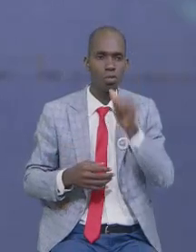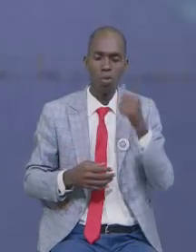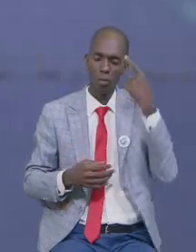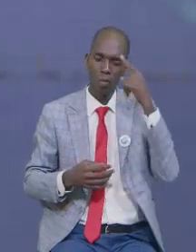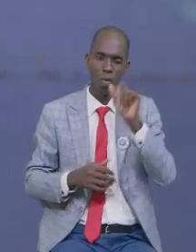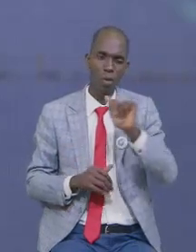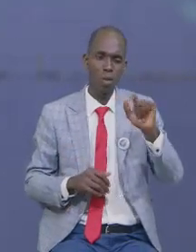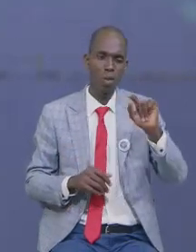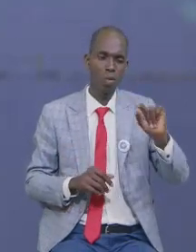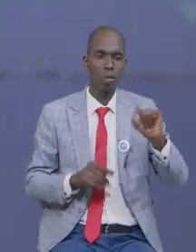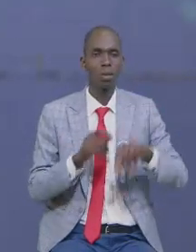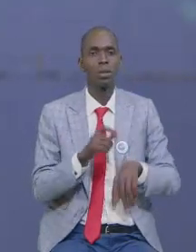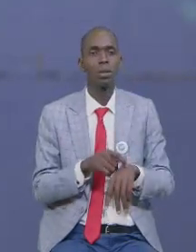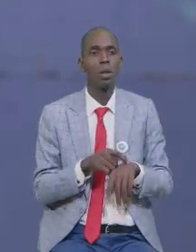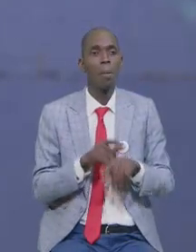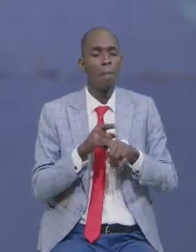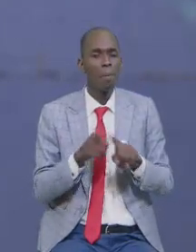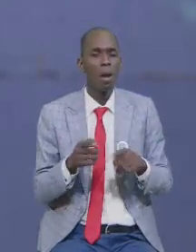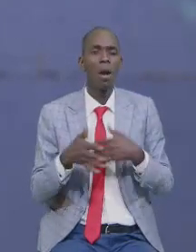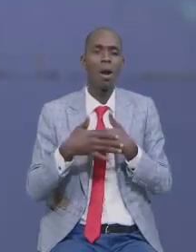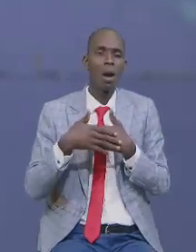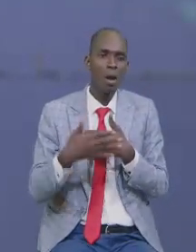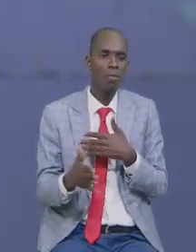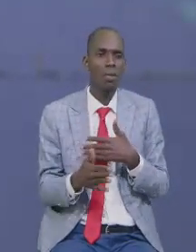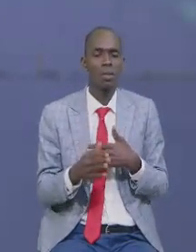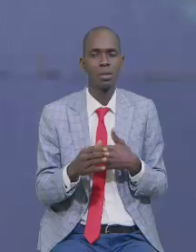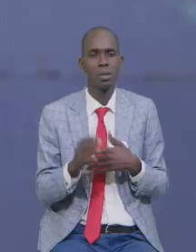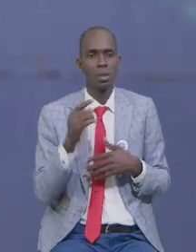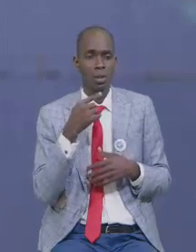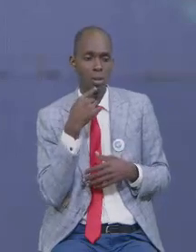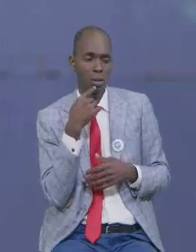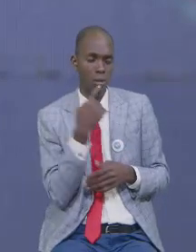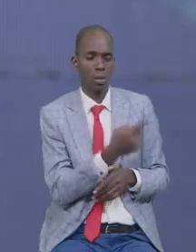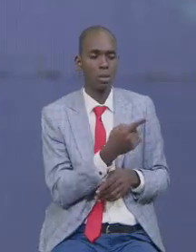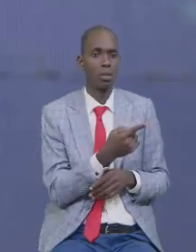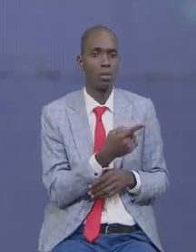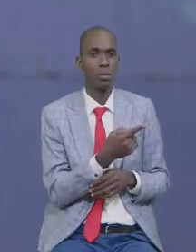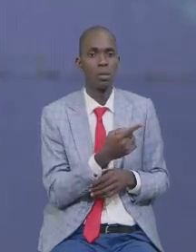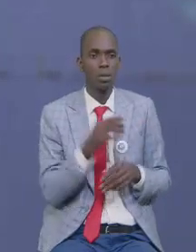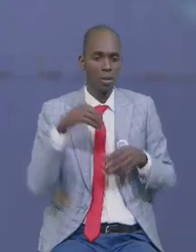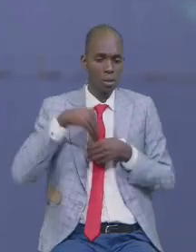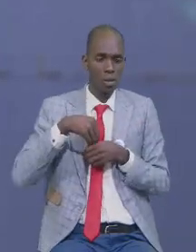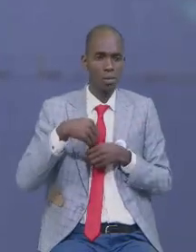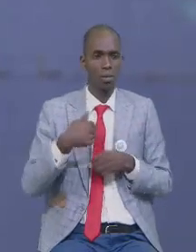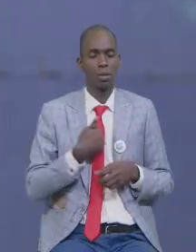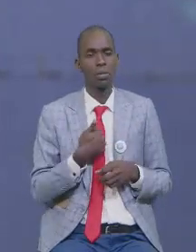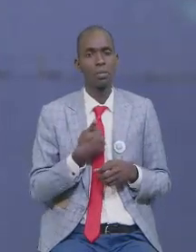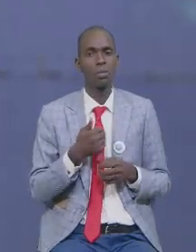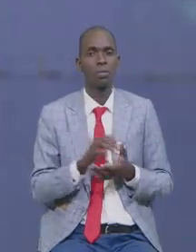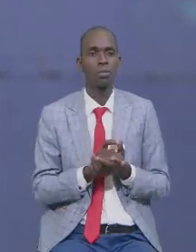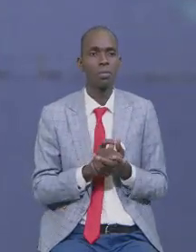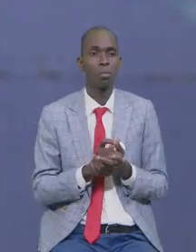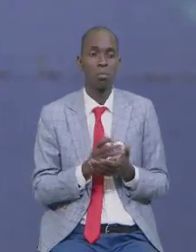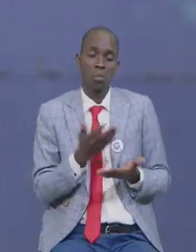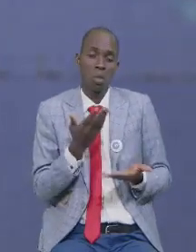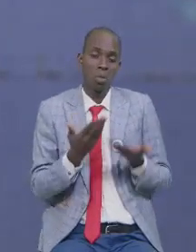while, but afterward he said within himself, though